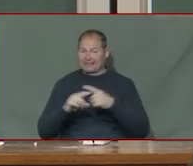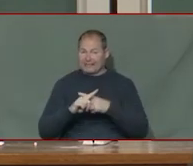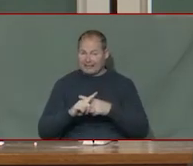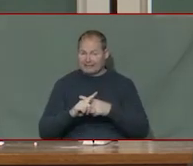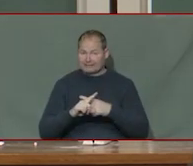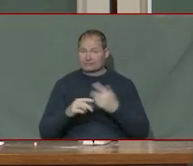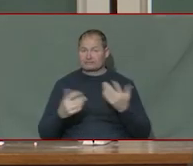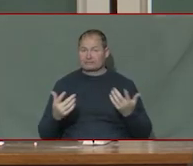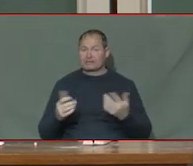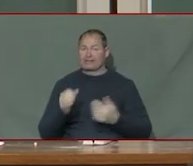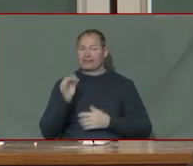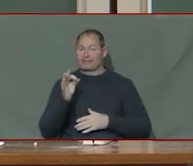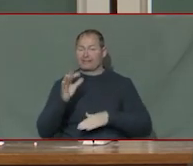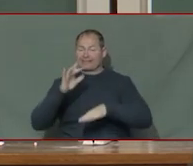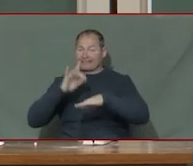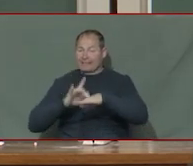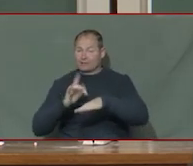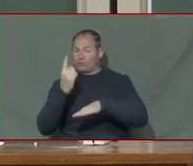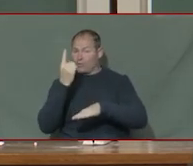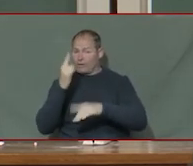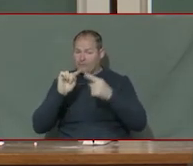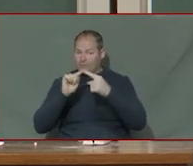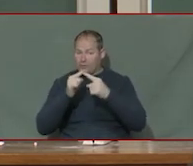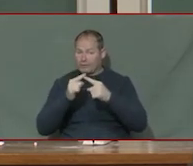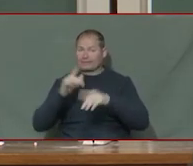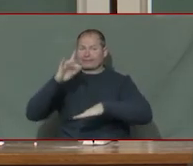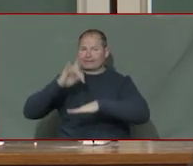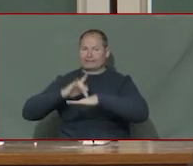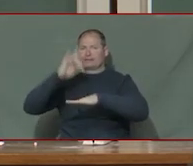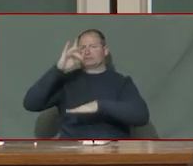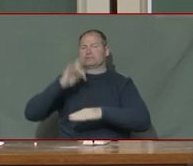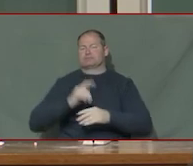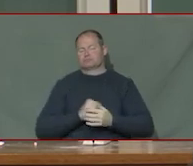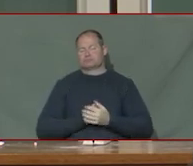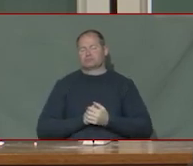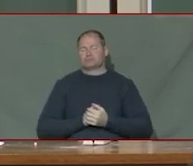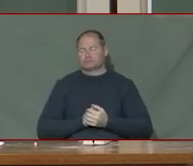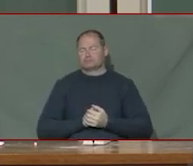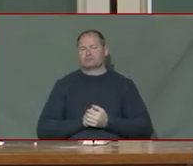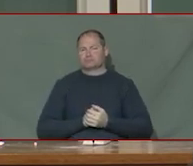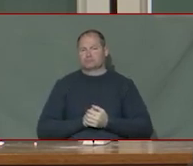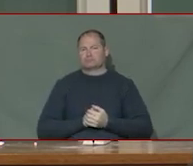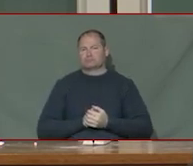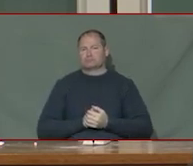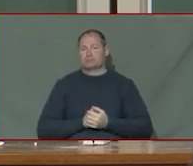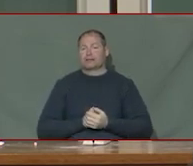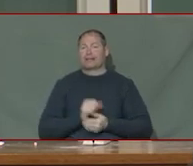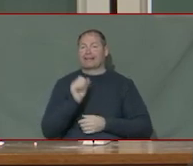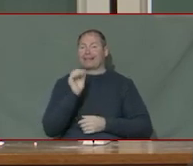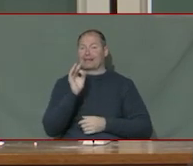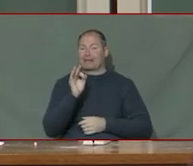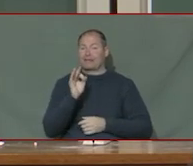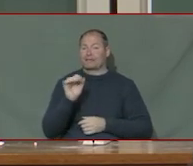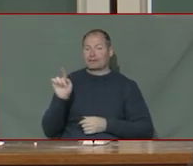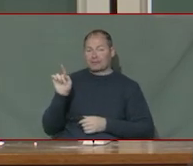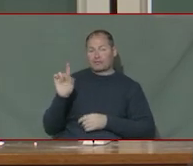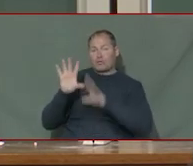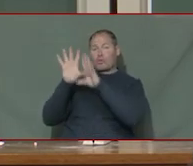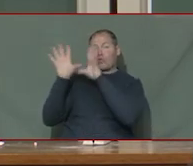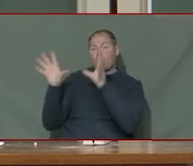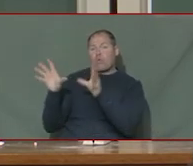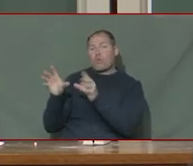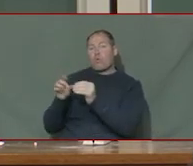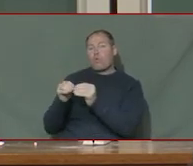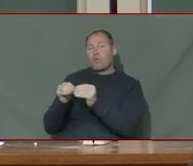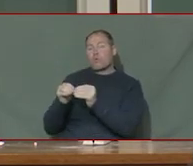touches it by 1 point only, it is a tangent. Right, people, this whole part is called